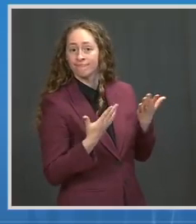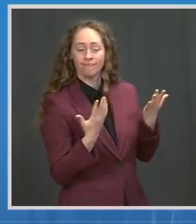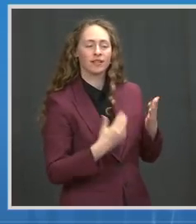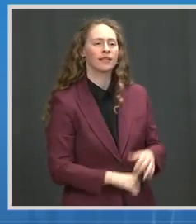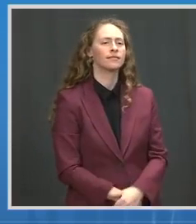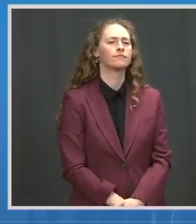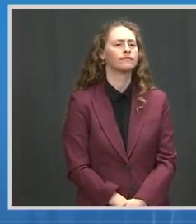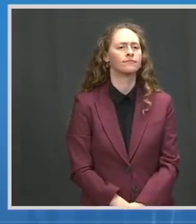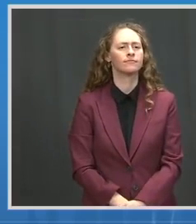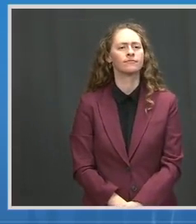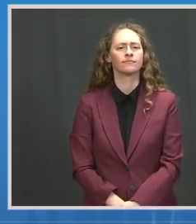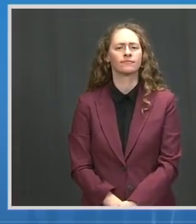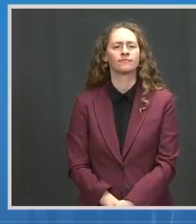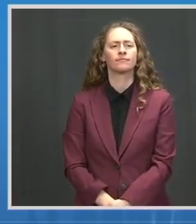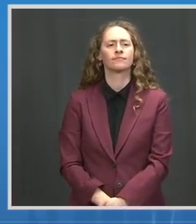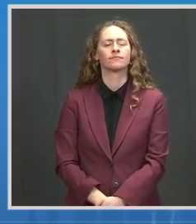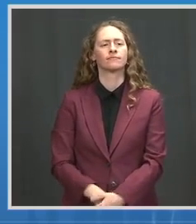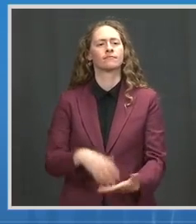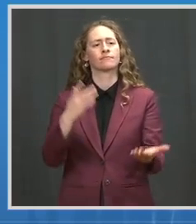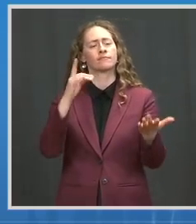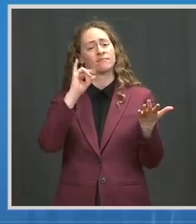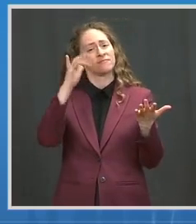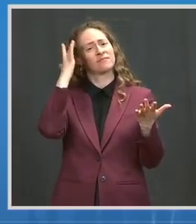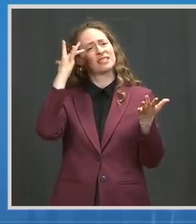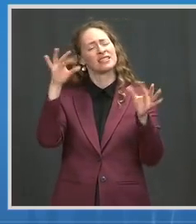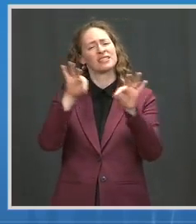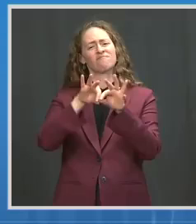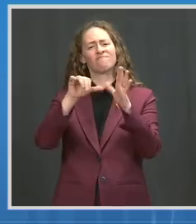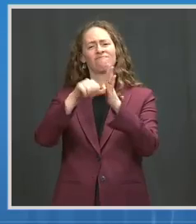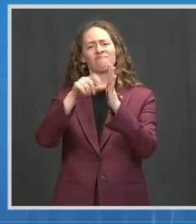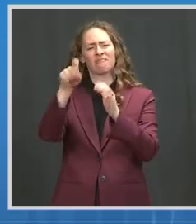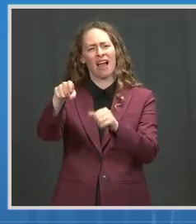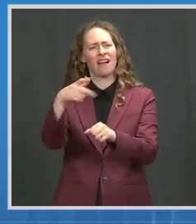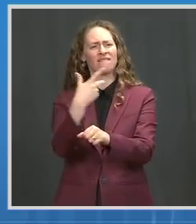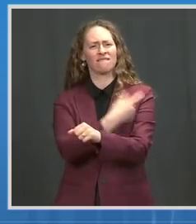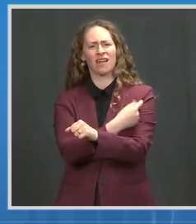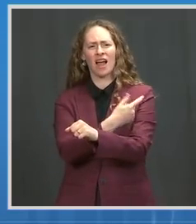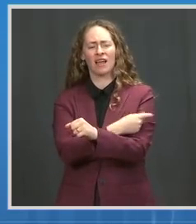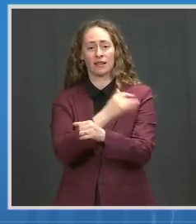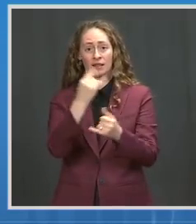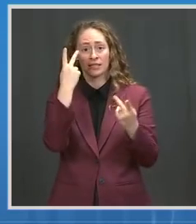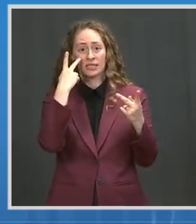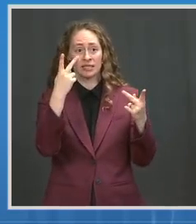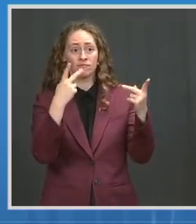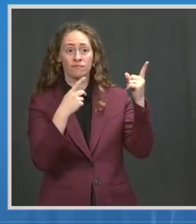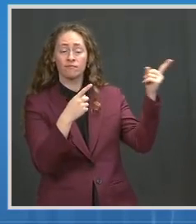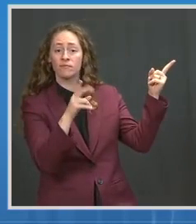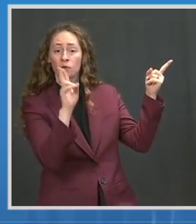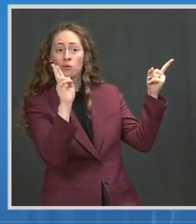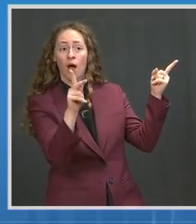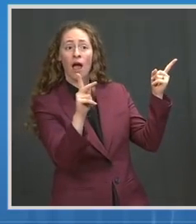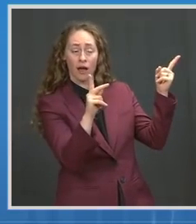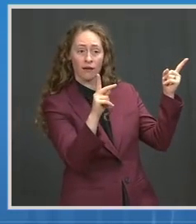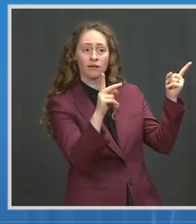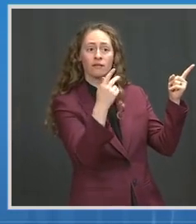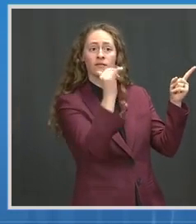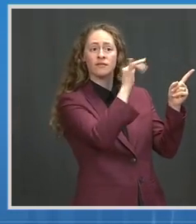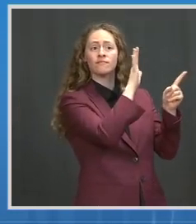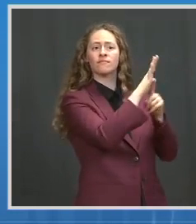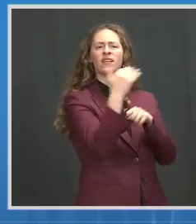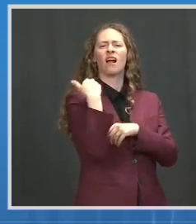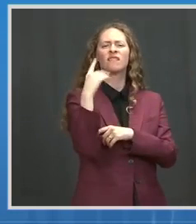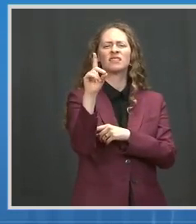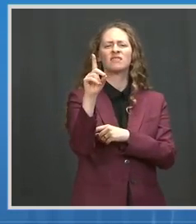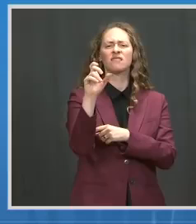so important to be vaccinated? In the UK, the Delta variant is the rapidly emerging as the